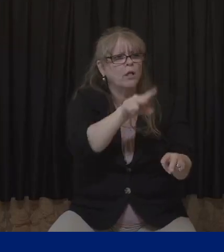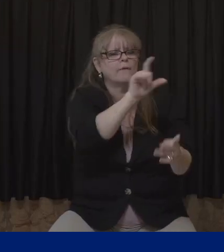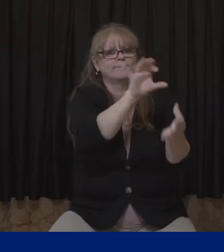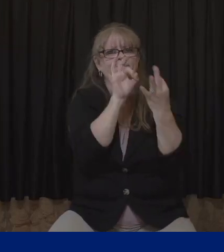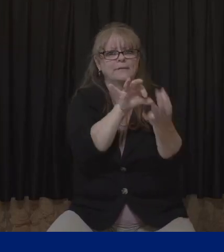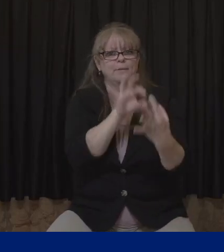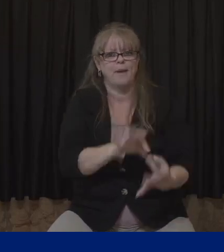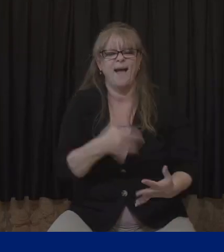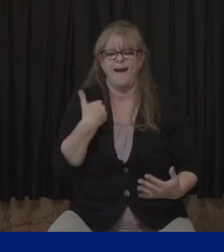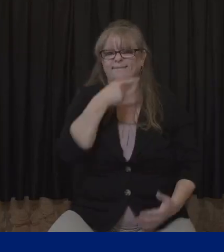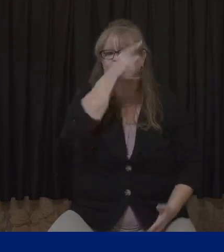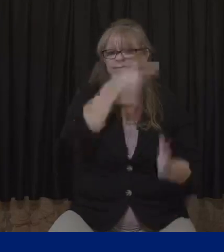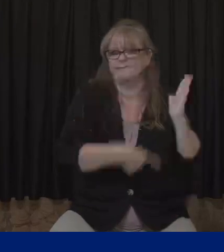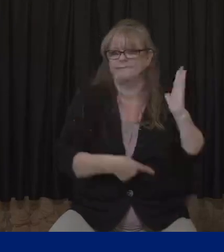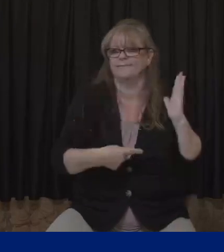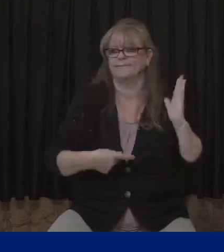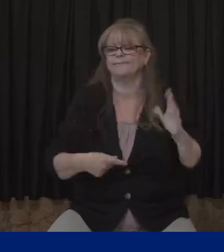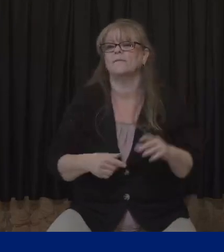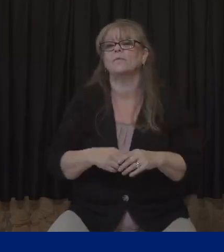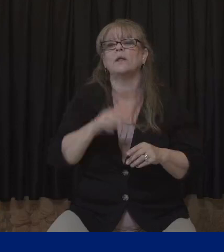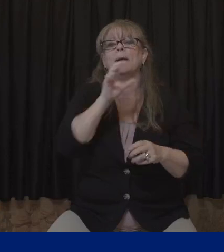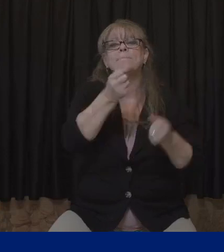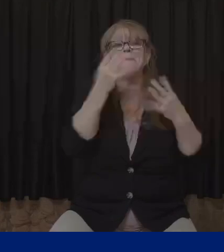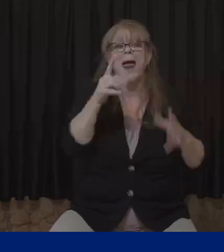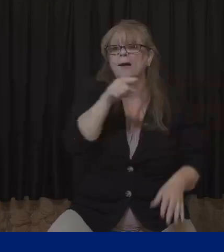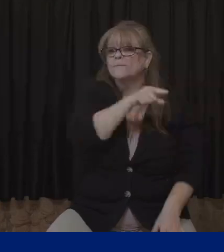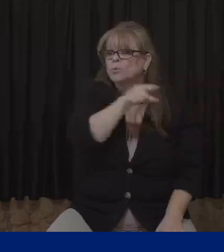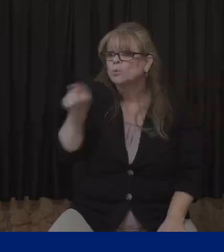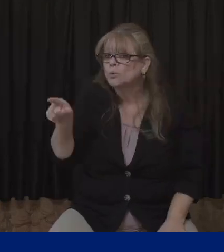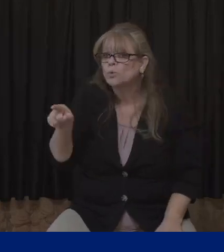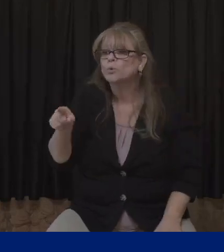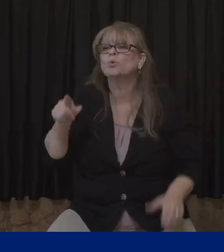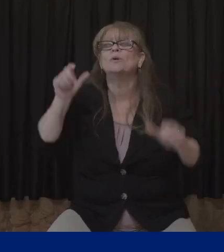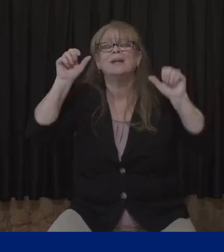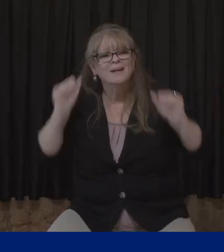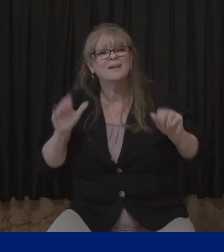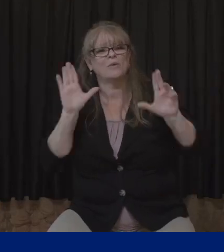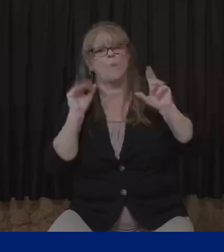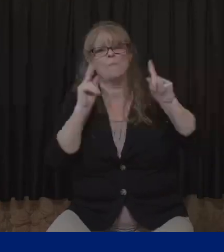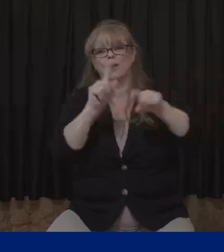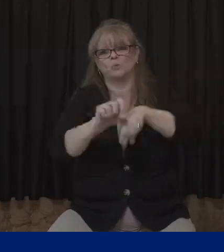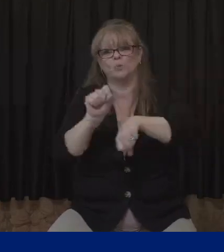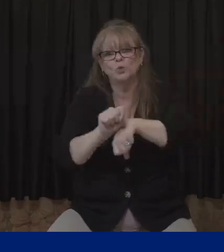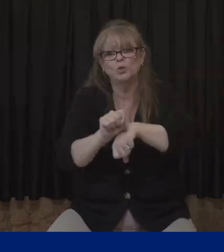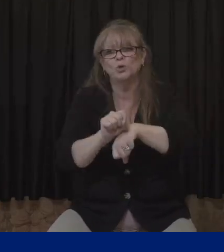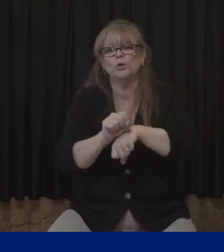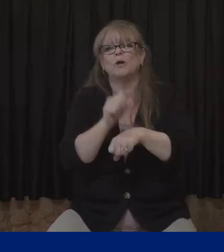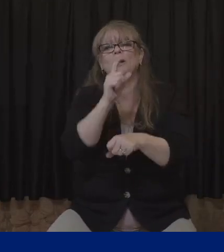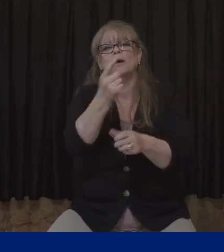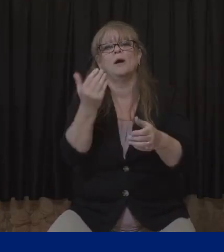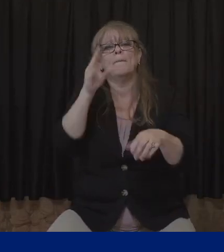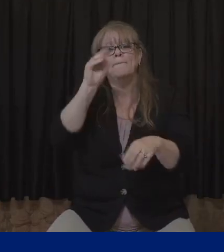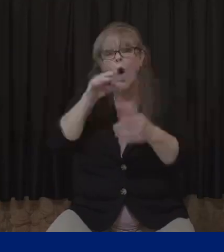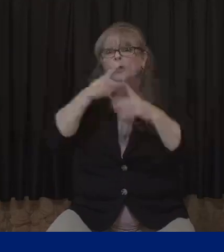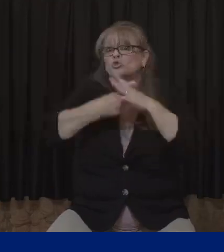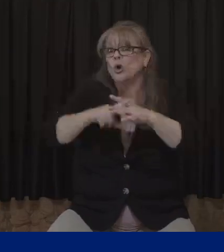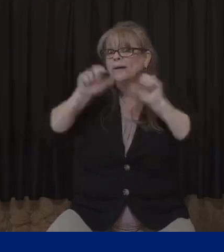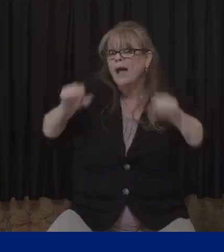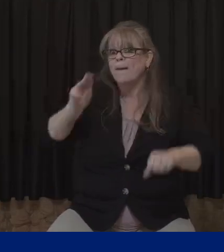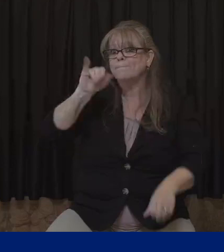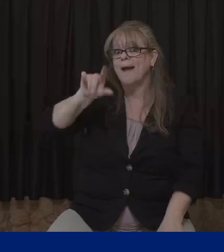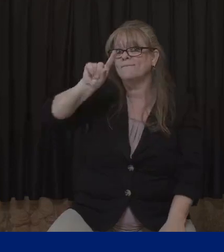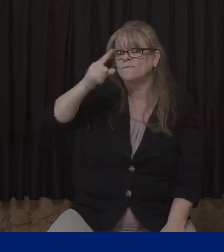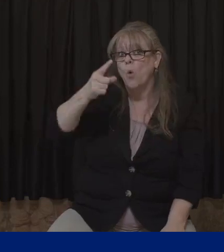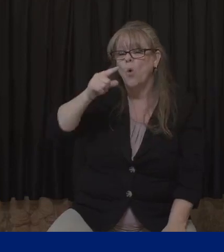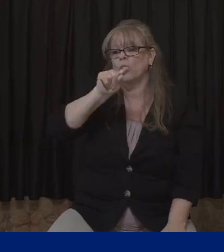living May 1st, May 4th. I also want to talk about employee protections, and I want to answer two of the most common questions